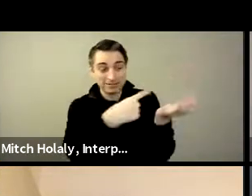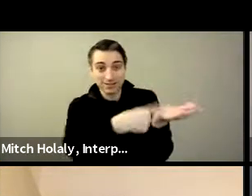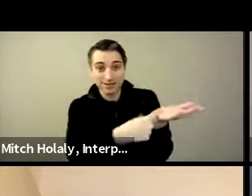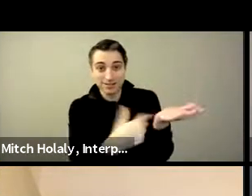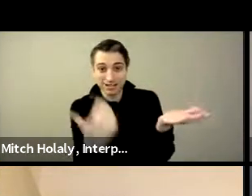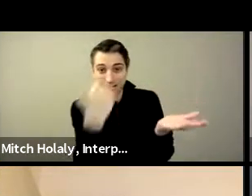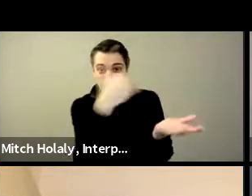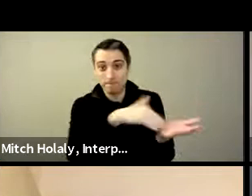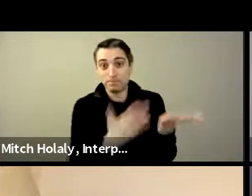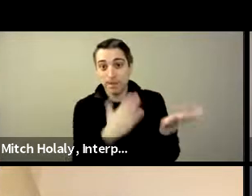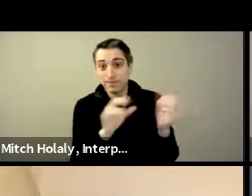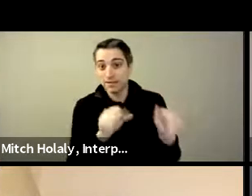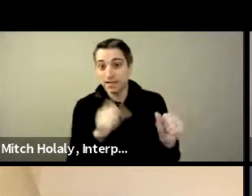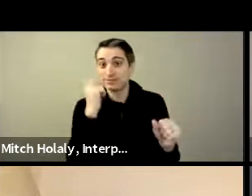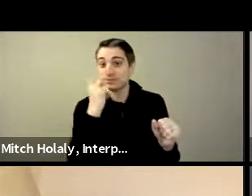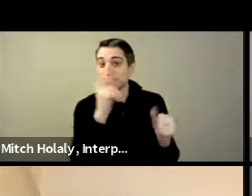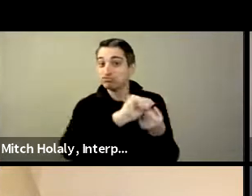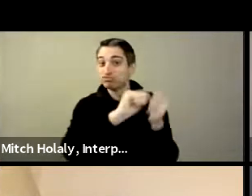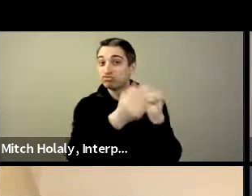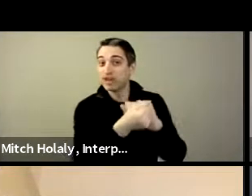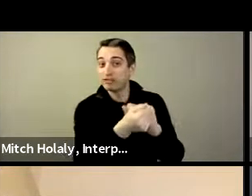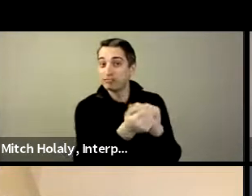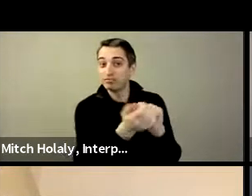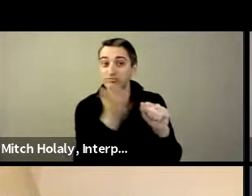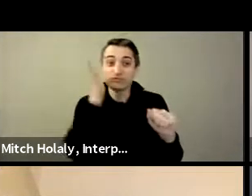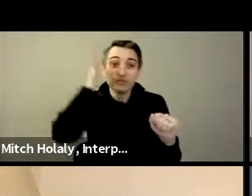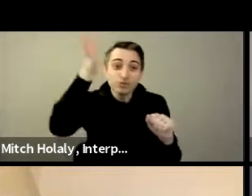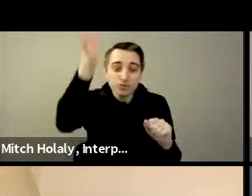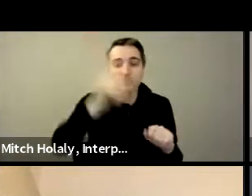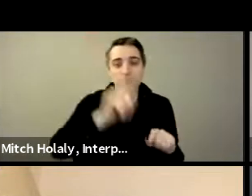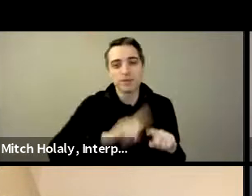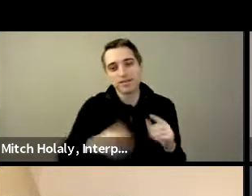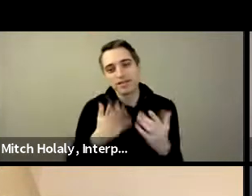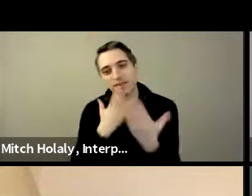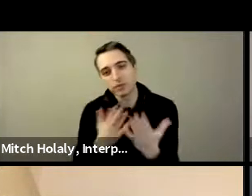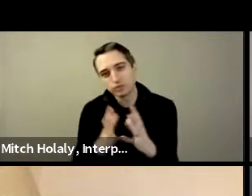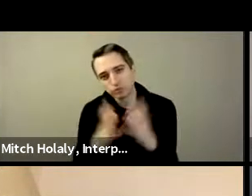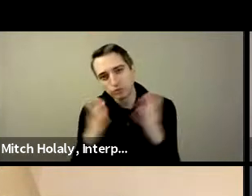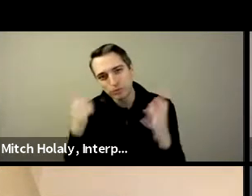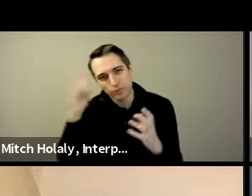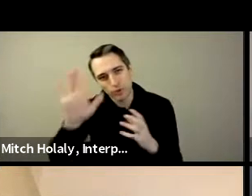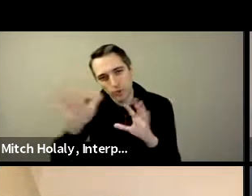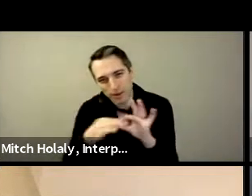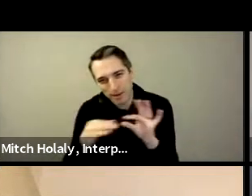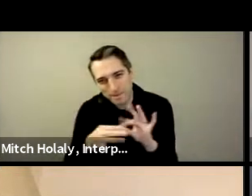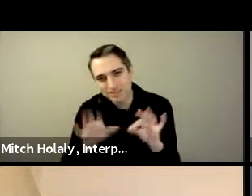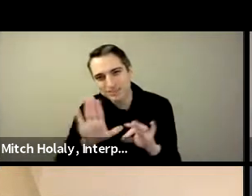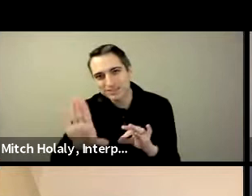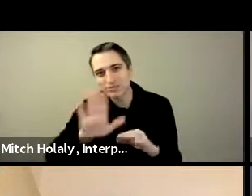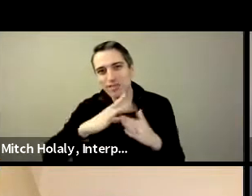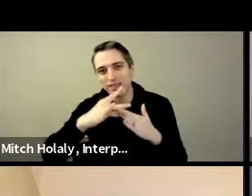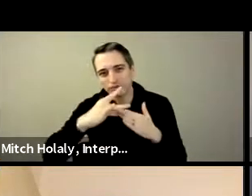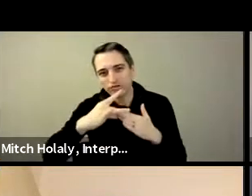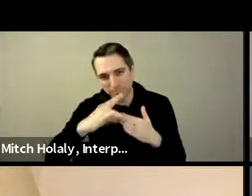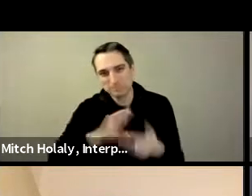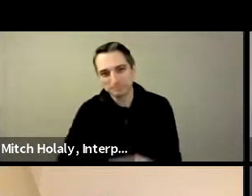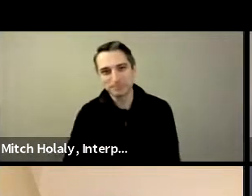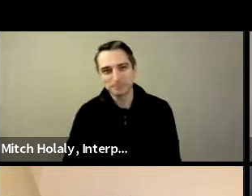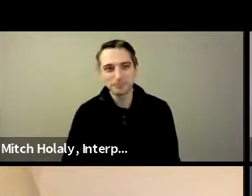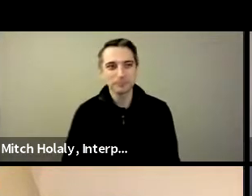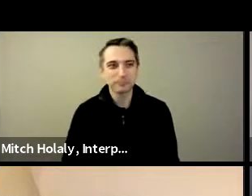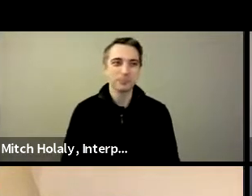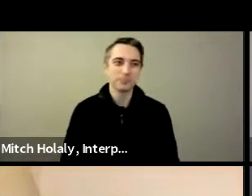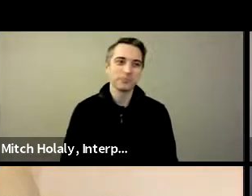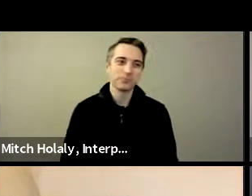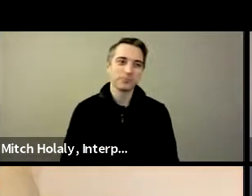see some change in the future. But thank you so much for your comments today, and certainly your leadership on that commission. Thank